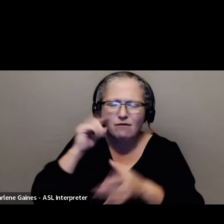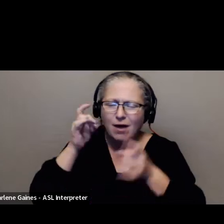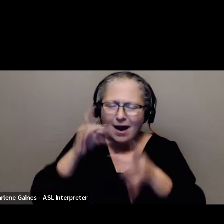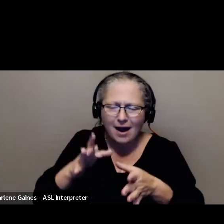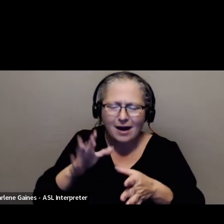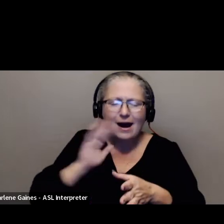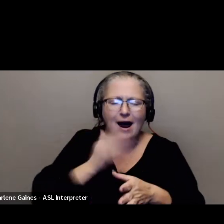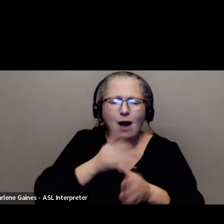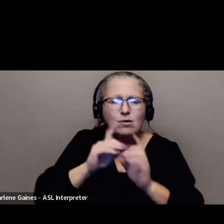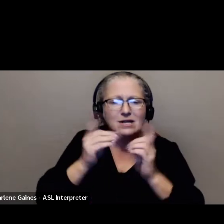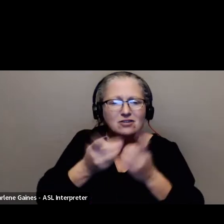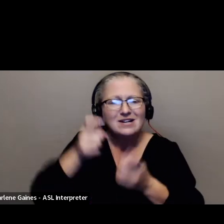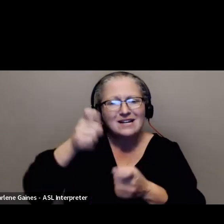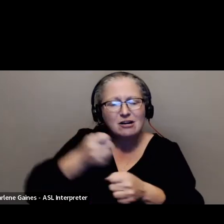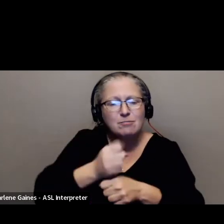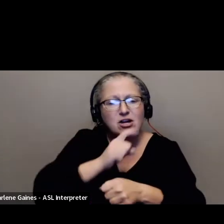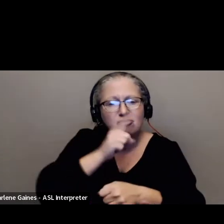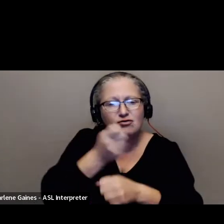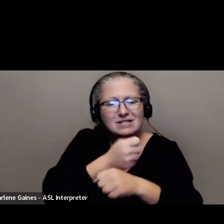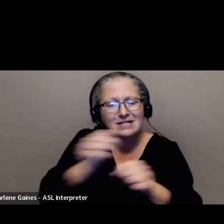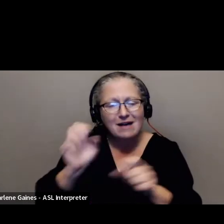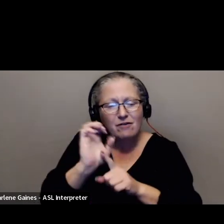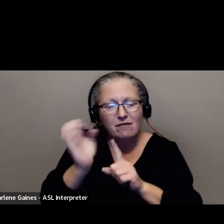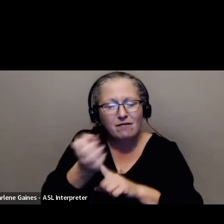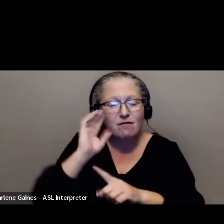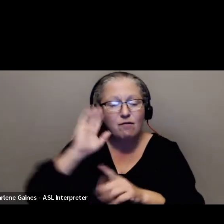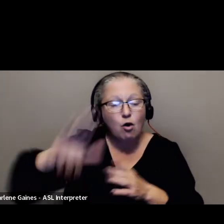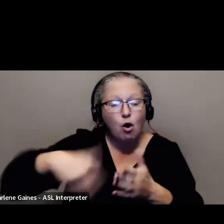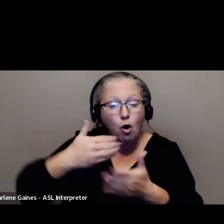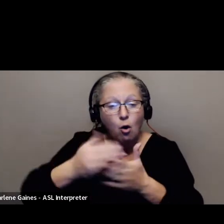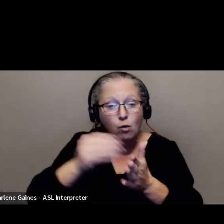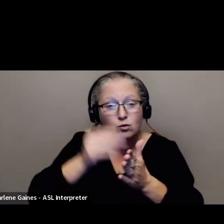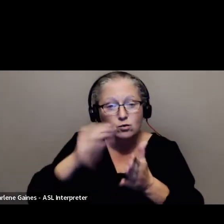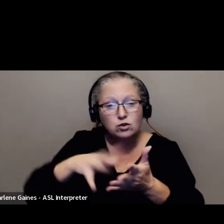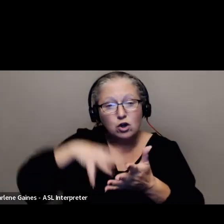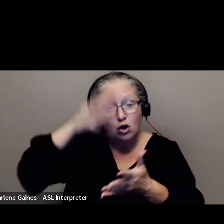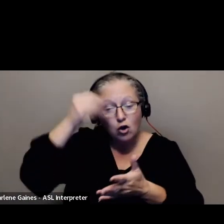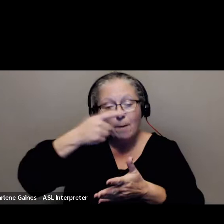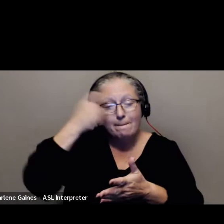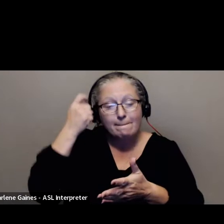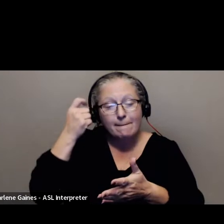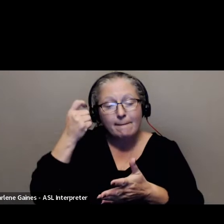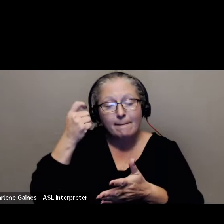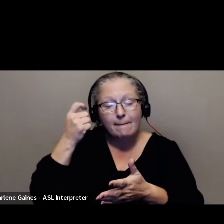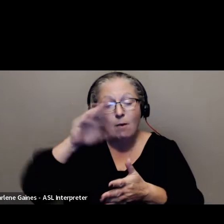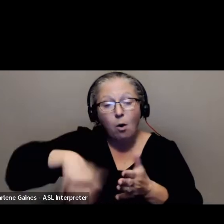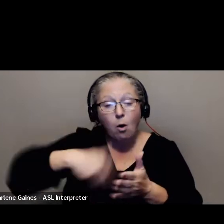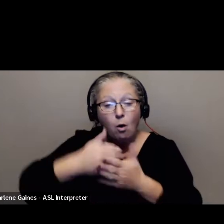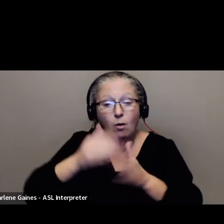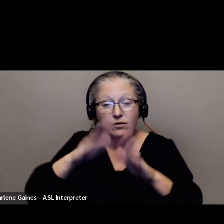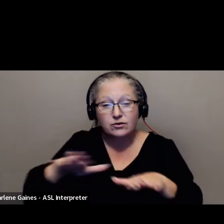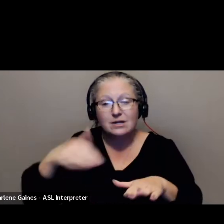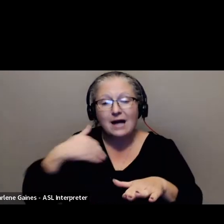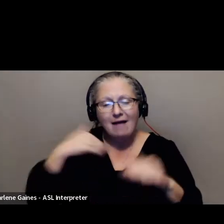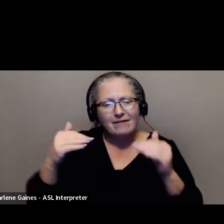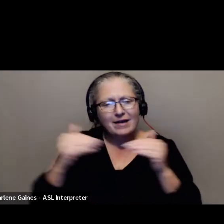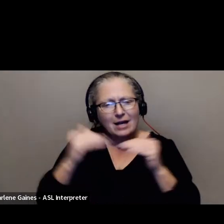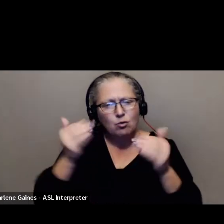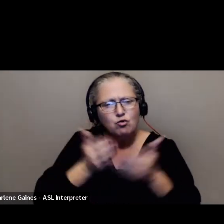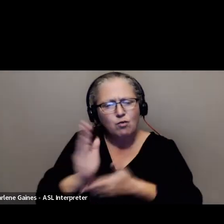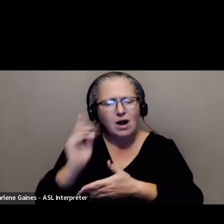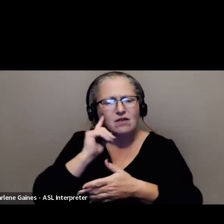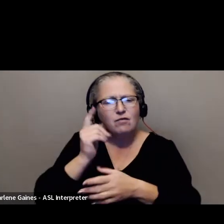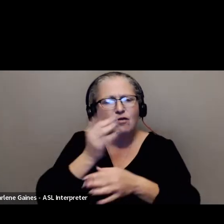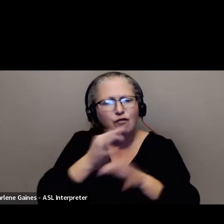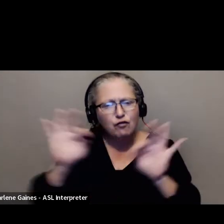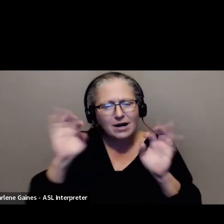need to ensure safe environment for all students to learn, because all the kids have equal right for safe,